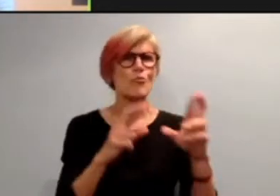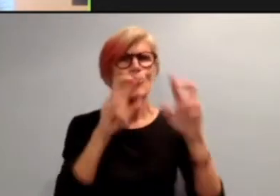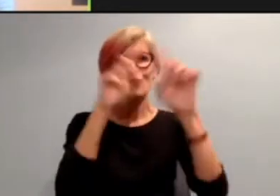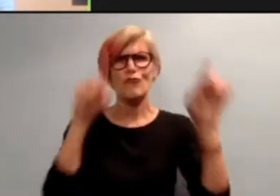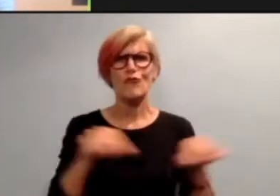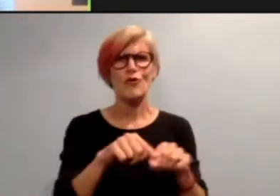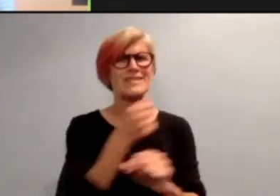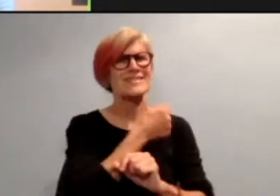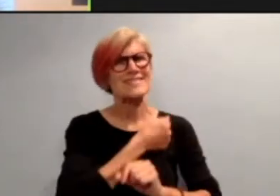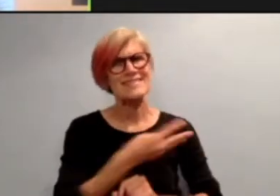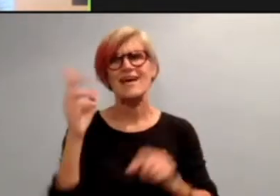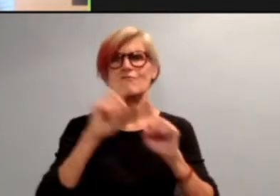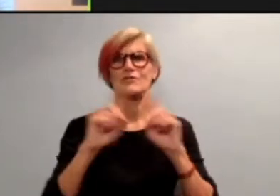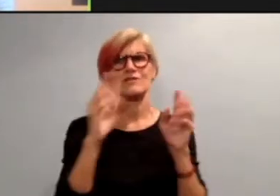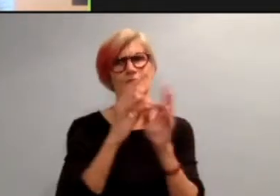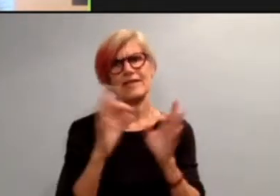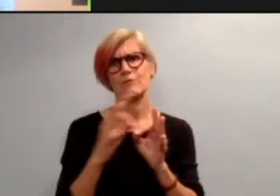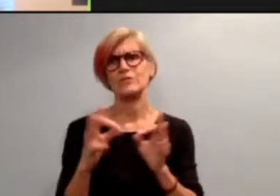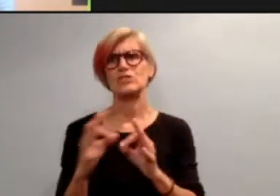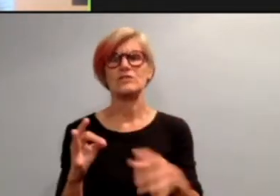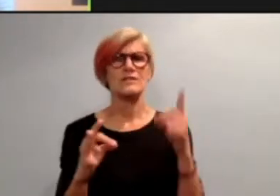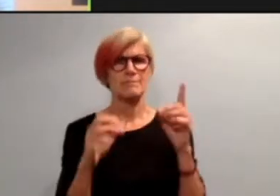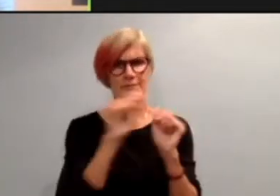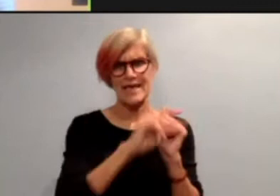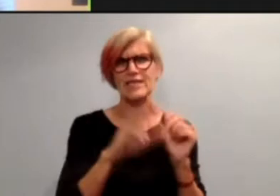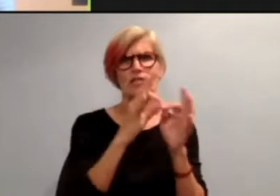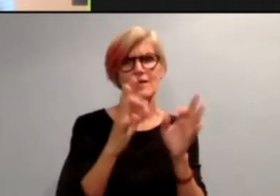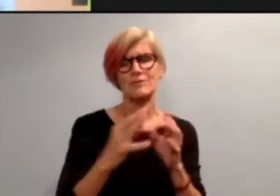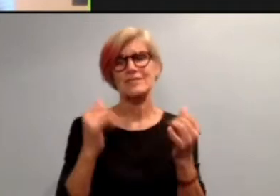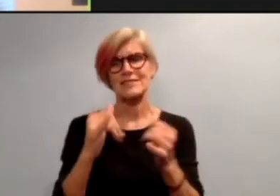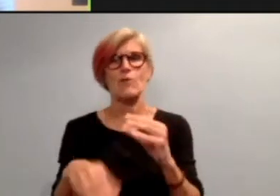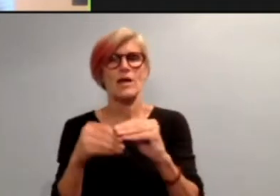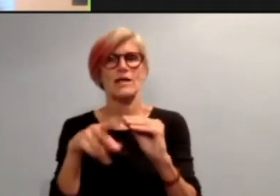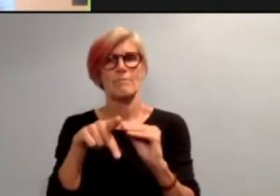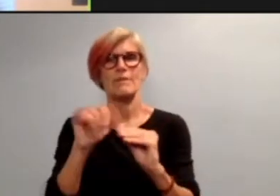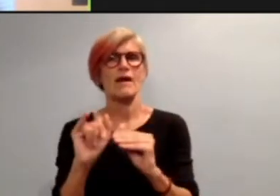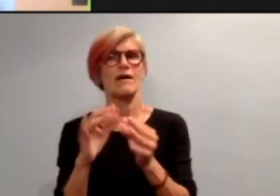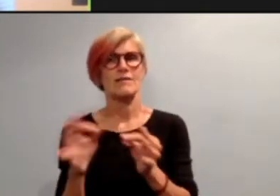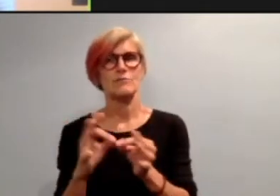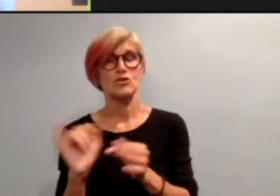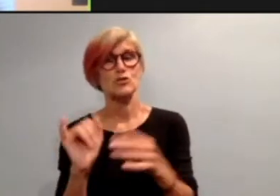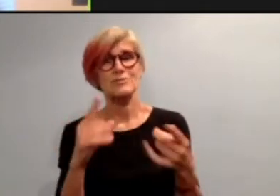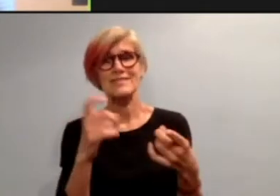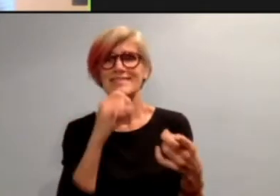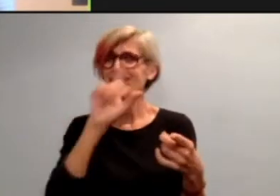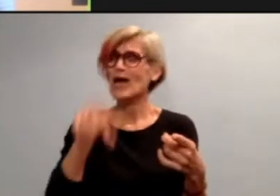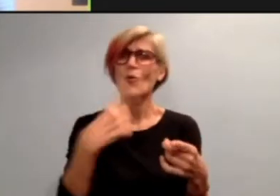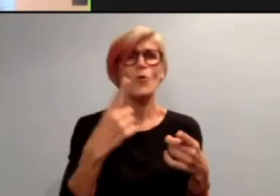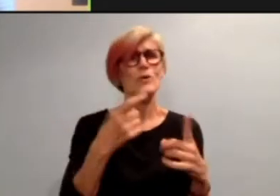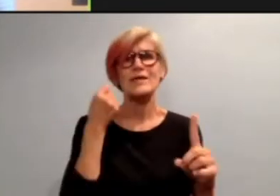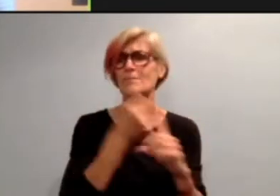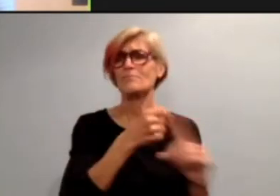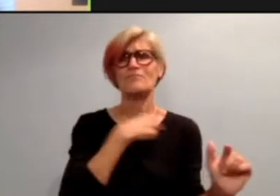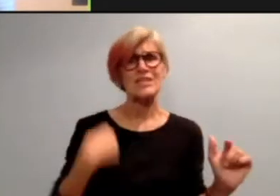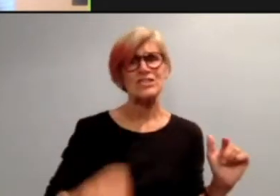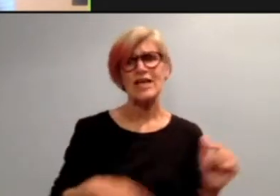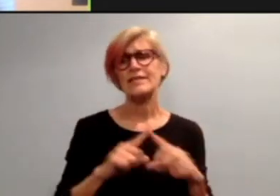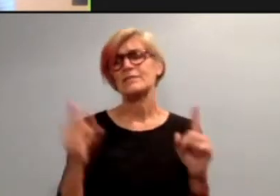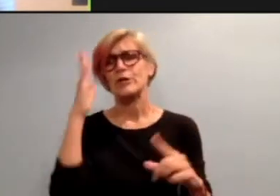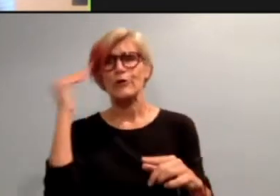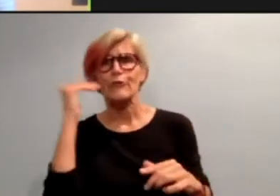languages, and we're putting up some PI languages now, because we know it's impacting not only Chinese Americans, but Korean,